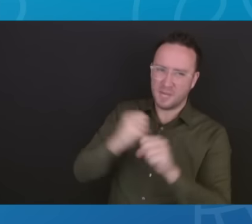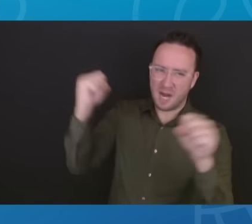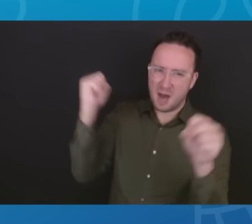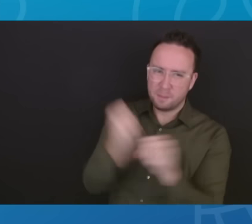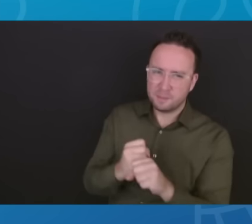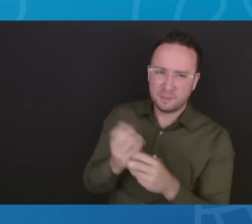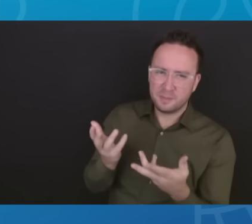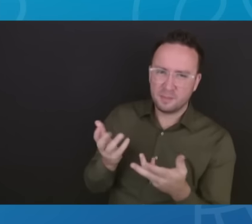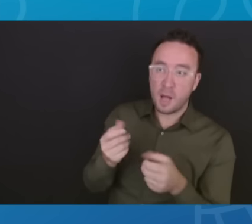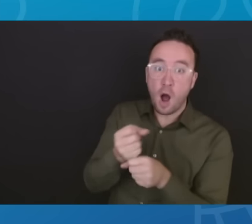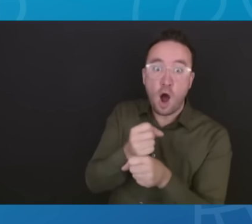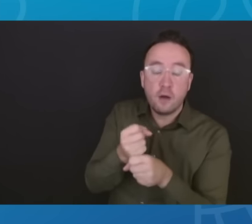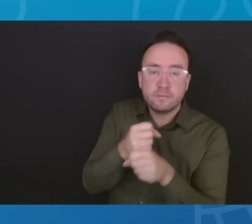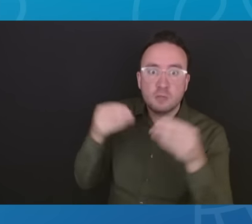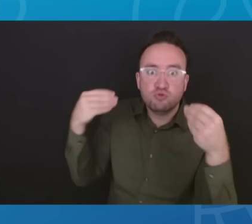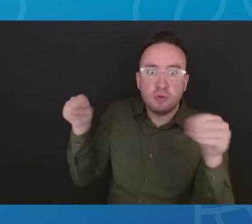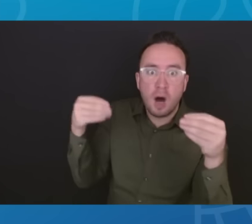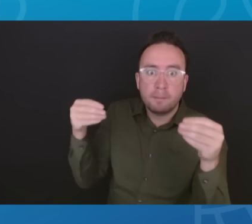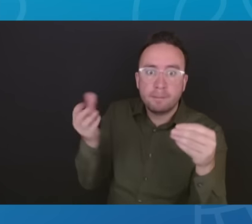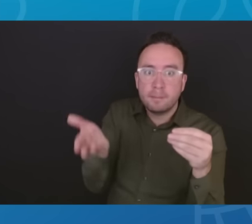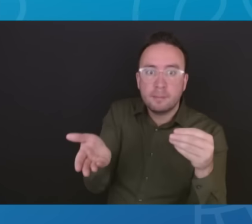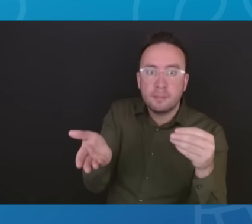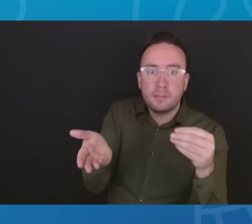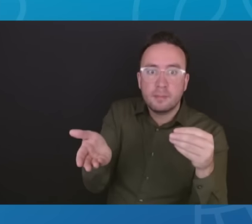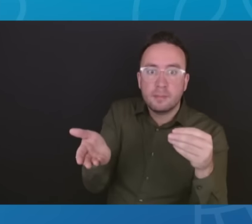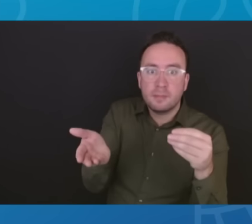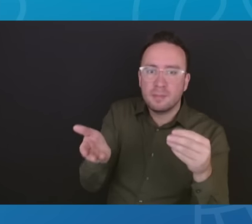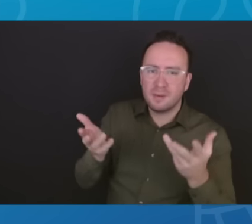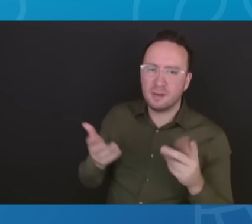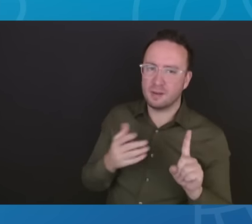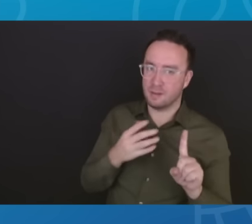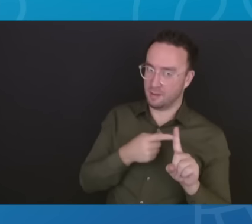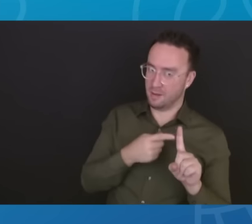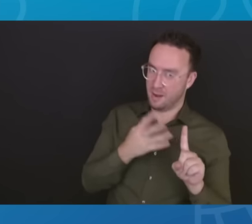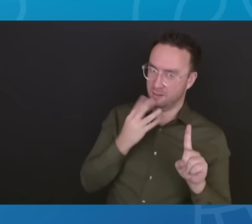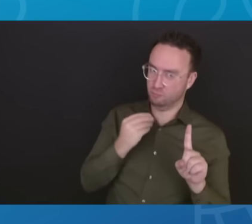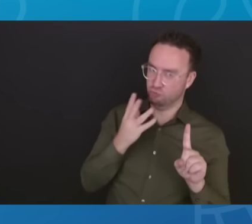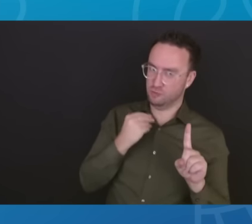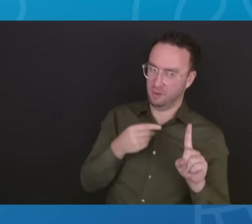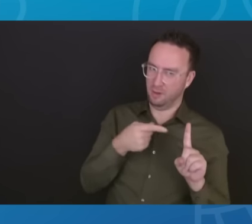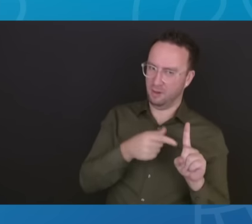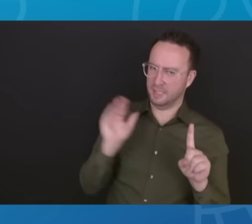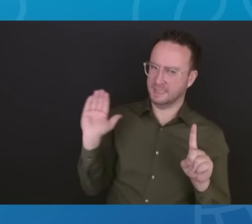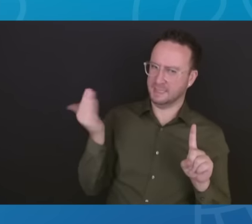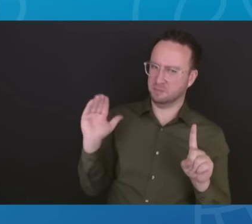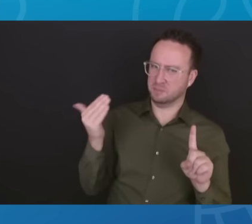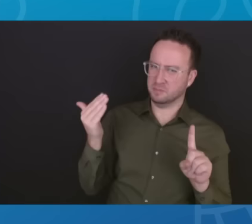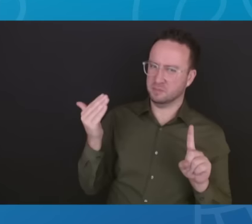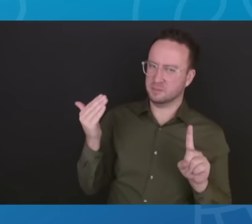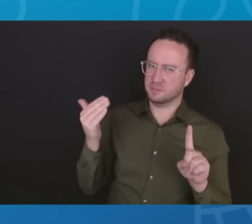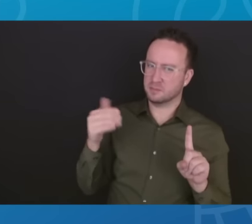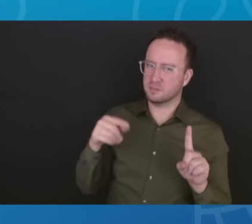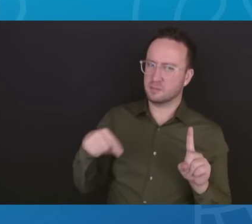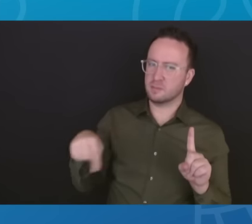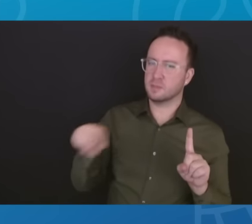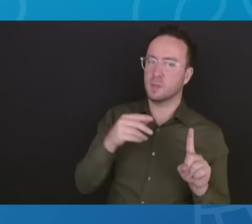to my other point. Israel seems to be cutting off the north of Gaza from the south. They're